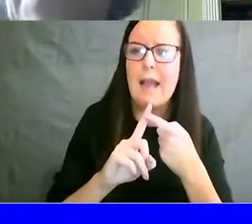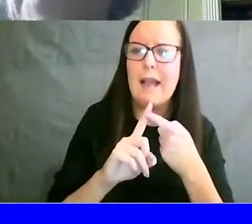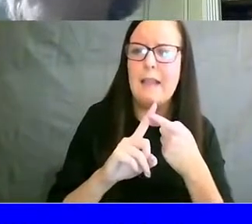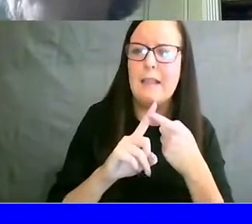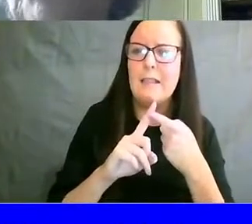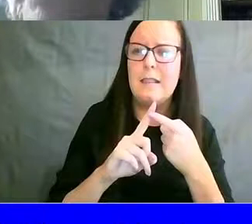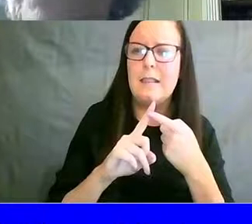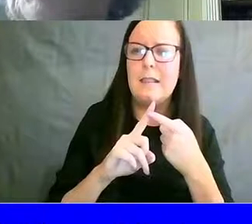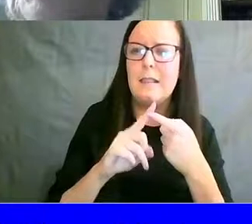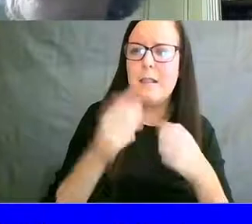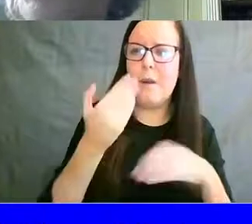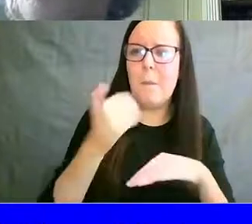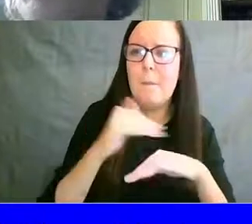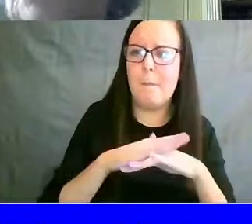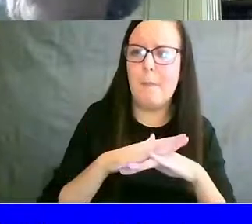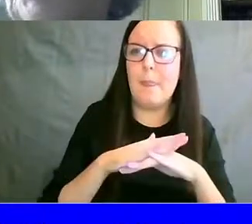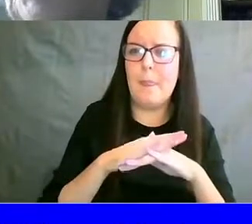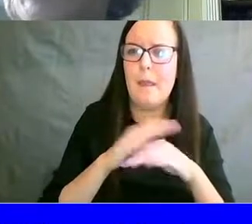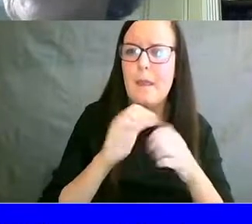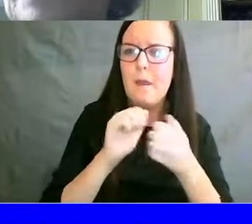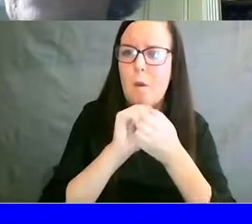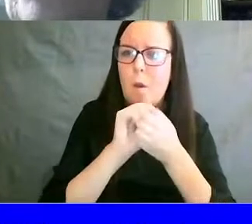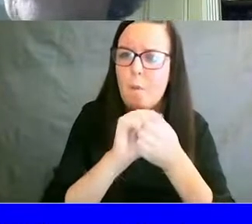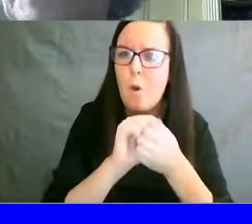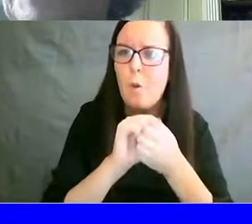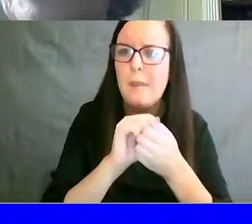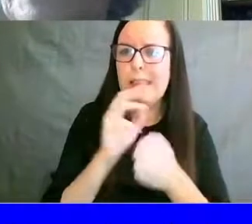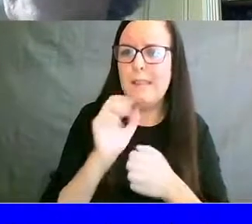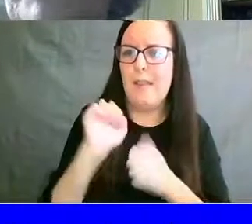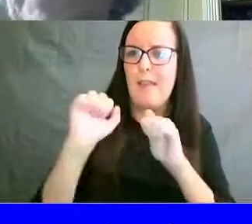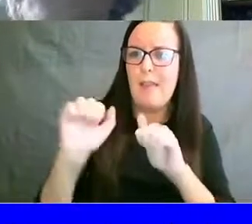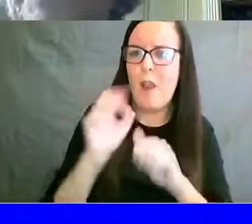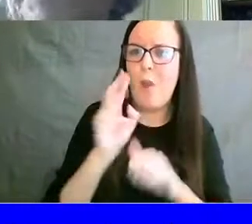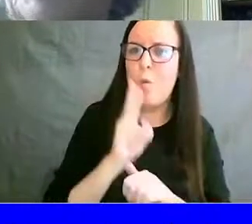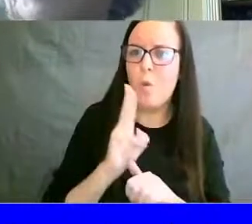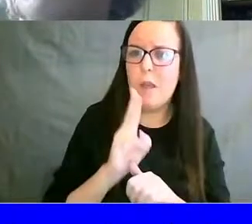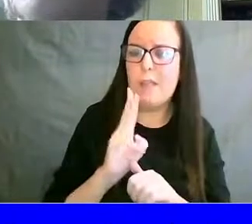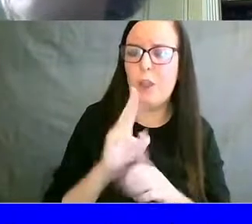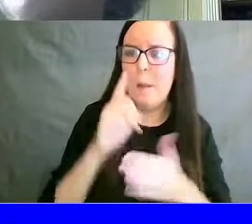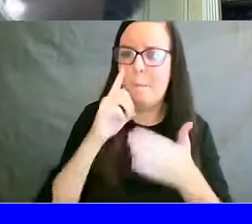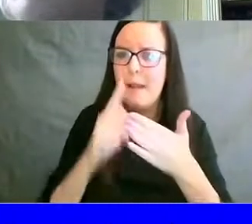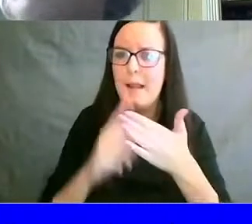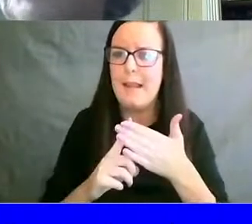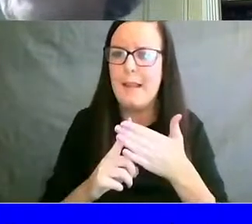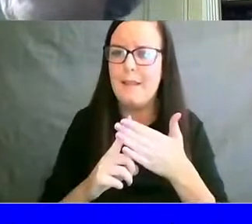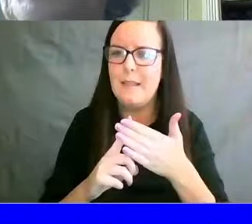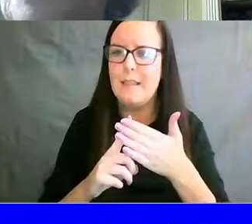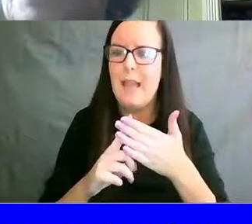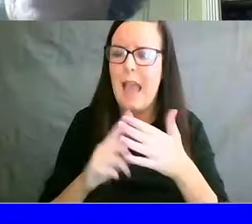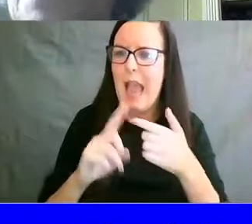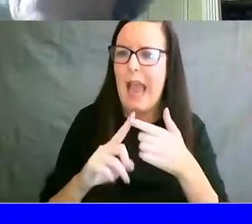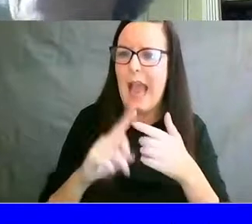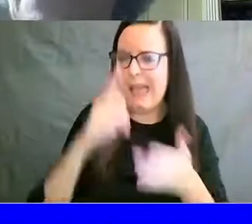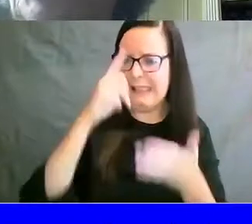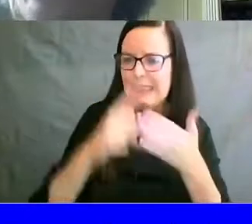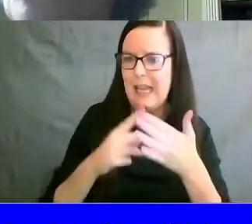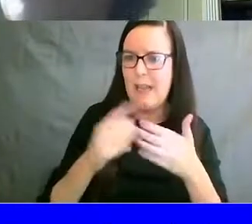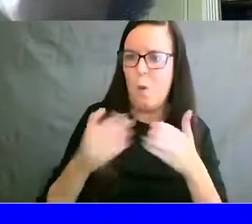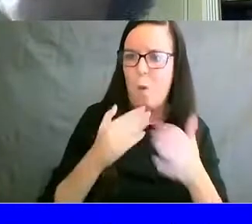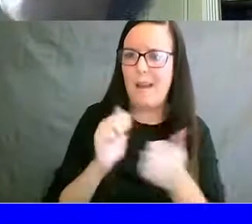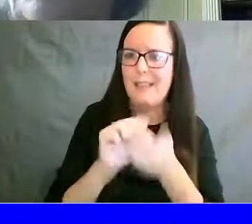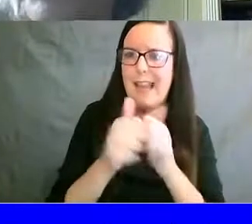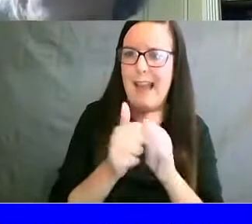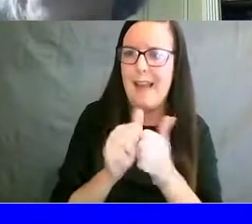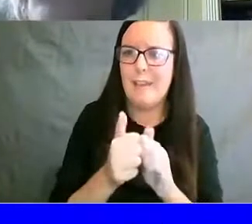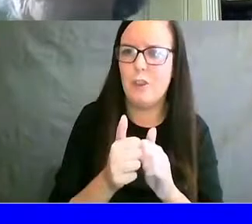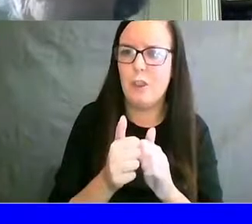appropriate, having regard to their views, wishes, feelings, and beliefs in deciding on any action. So I'm